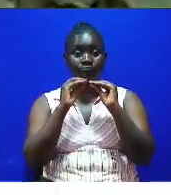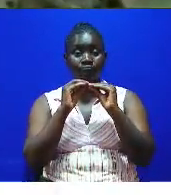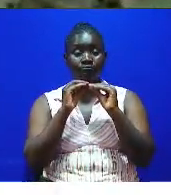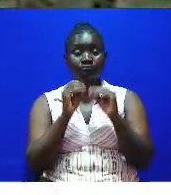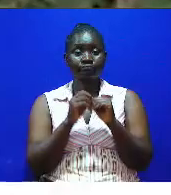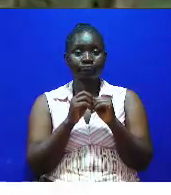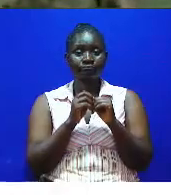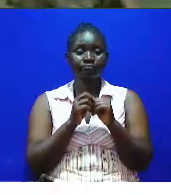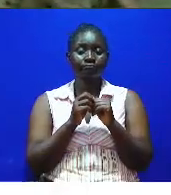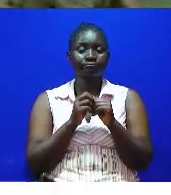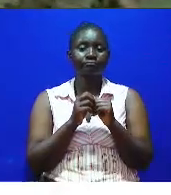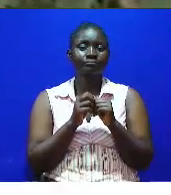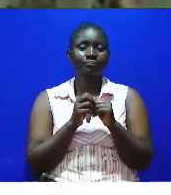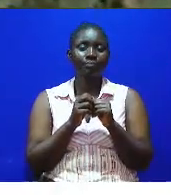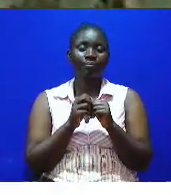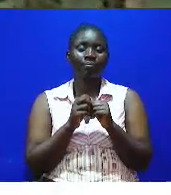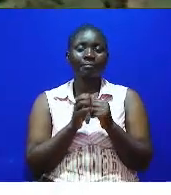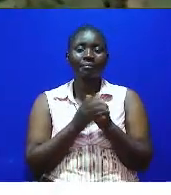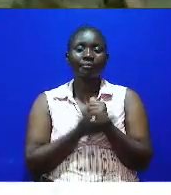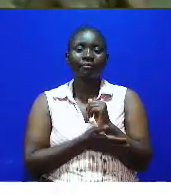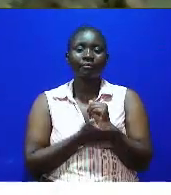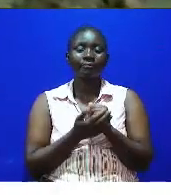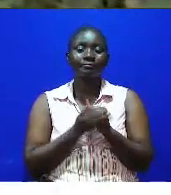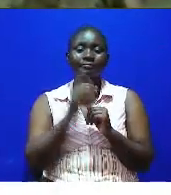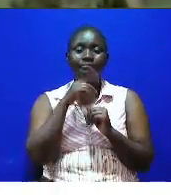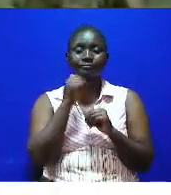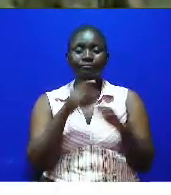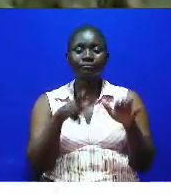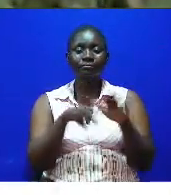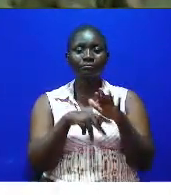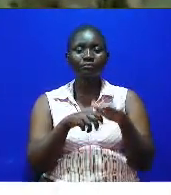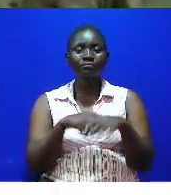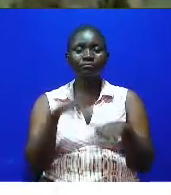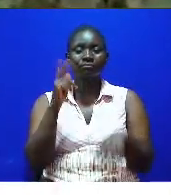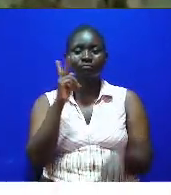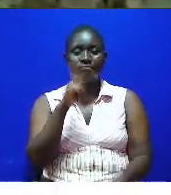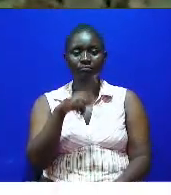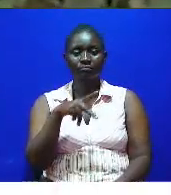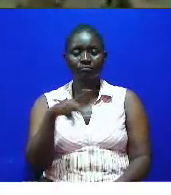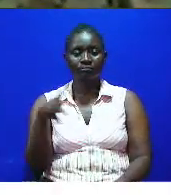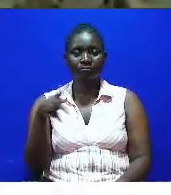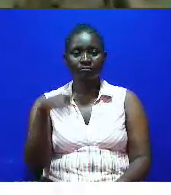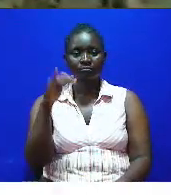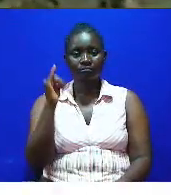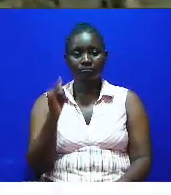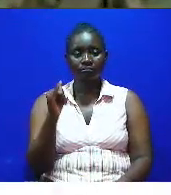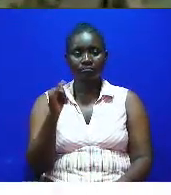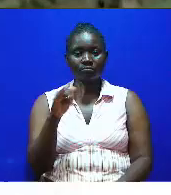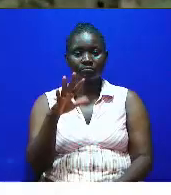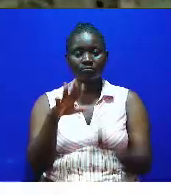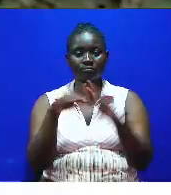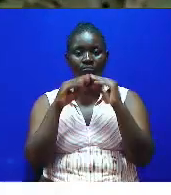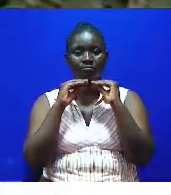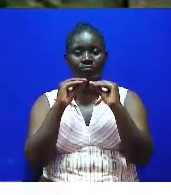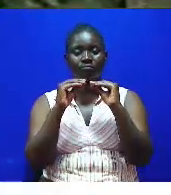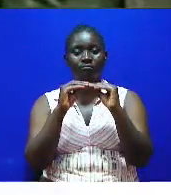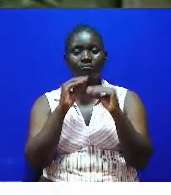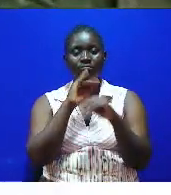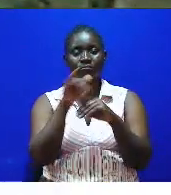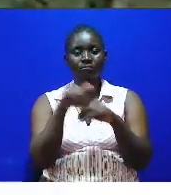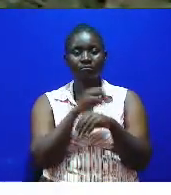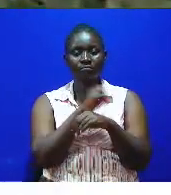kwanda kuchigoro so abantu bali ba primary ba P1 they are not allowed to somya abana ba junior school because already that's what